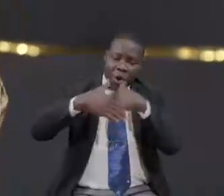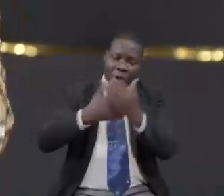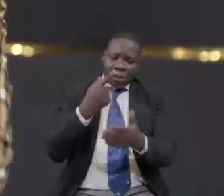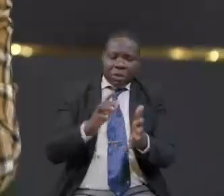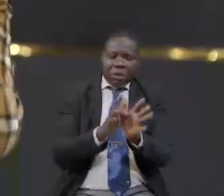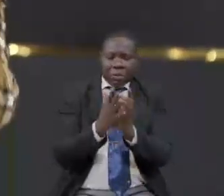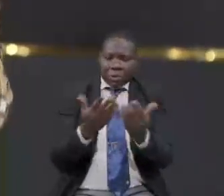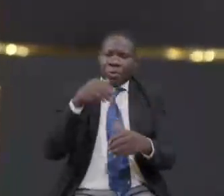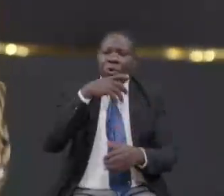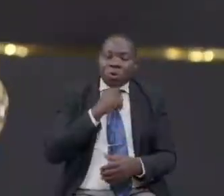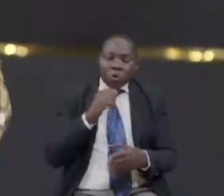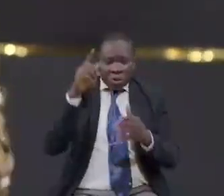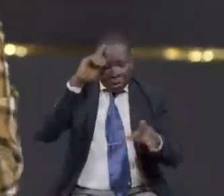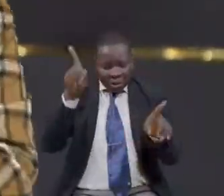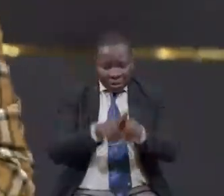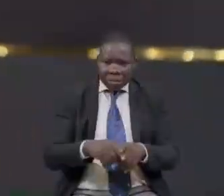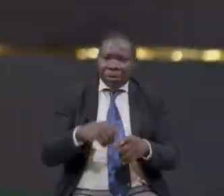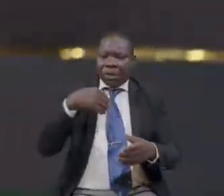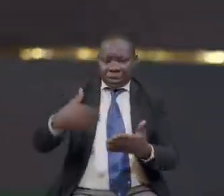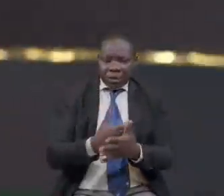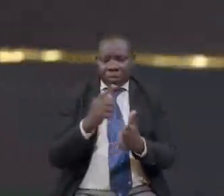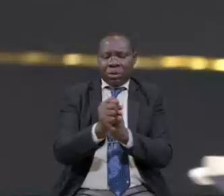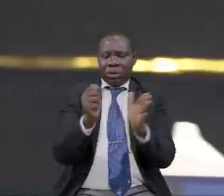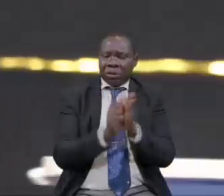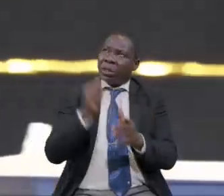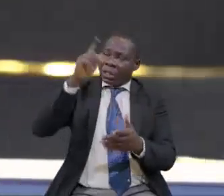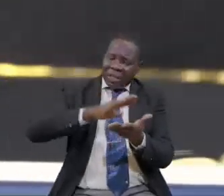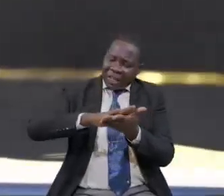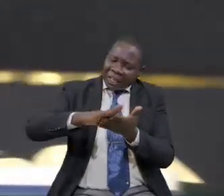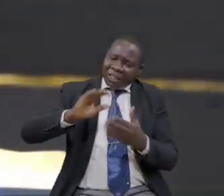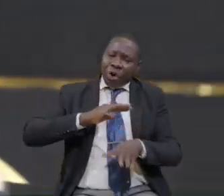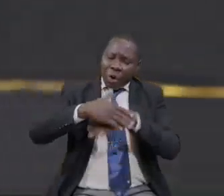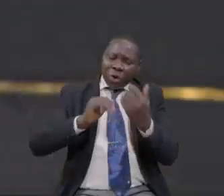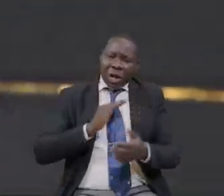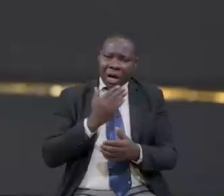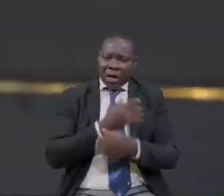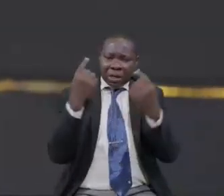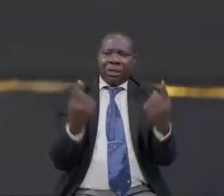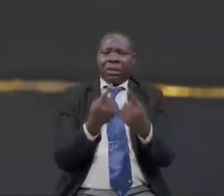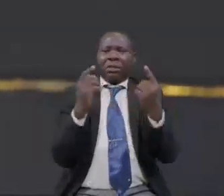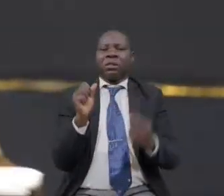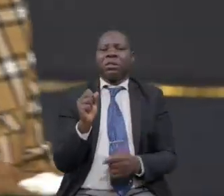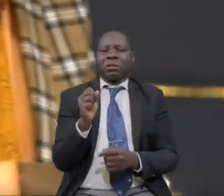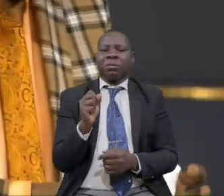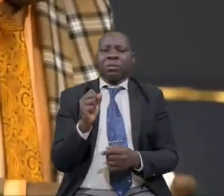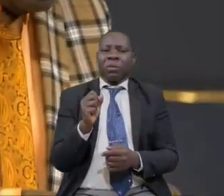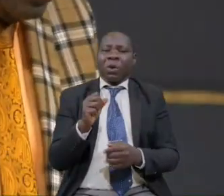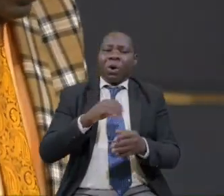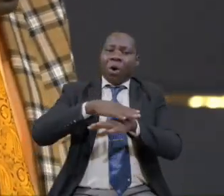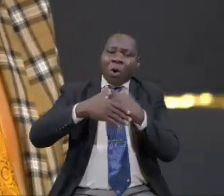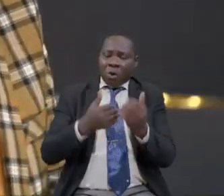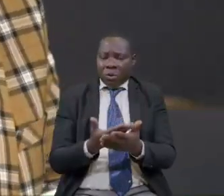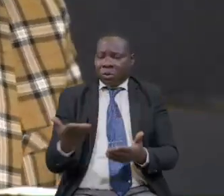he cleanses our sins. And when he cleanses our sins, all those sins will not